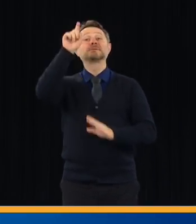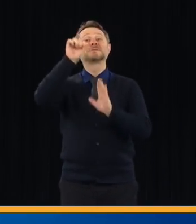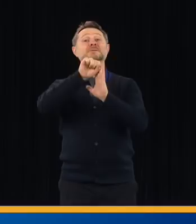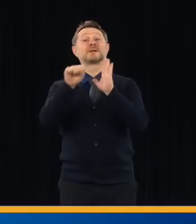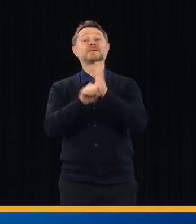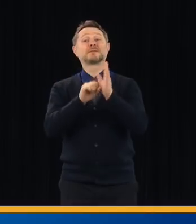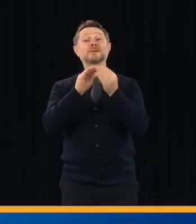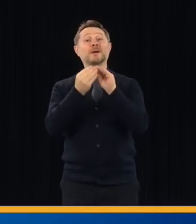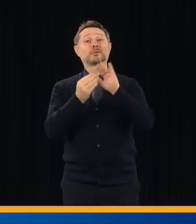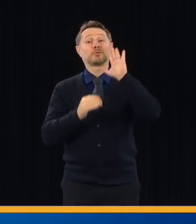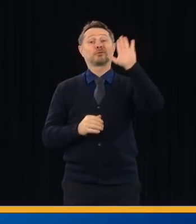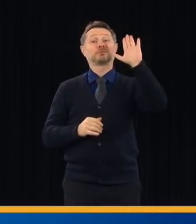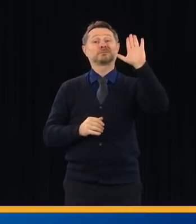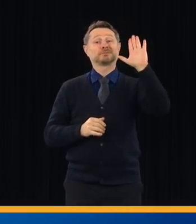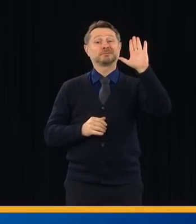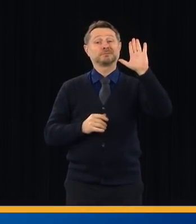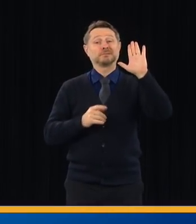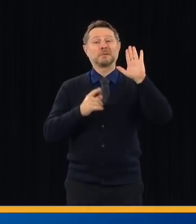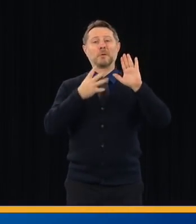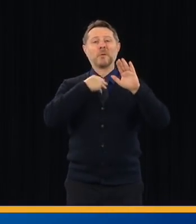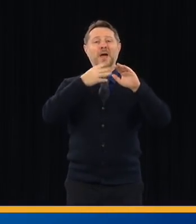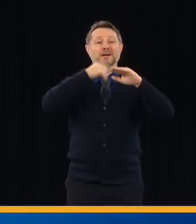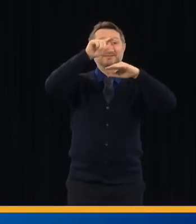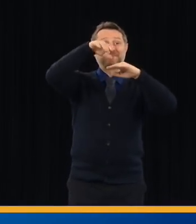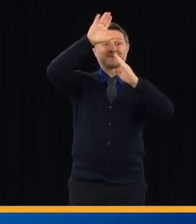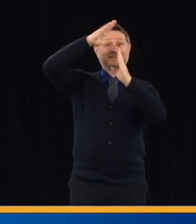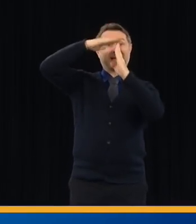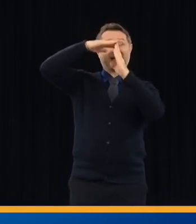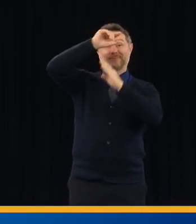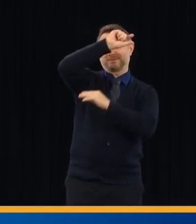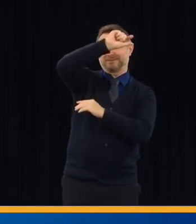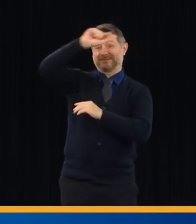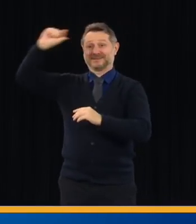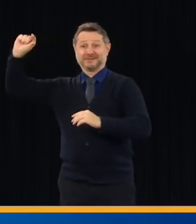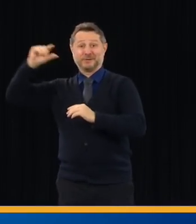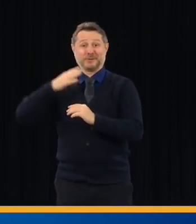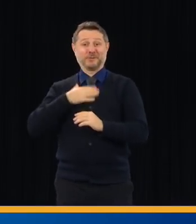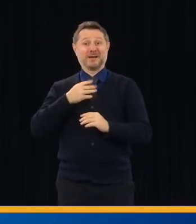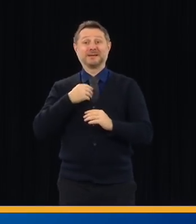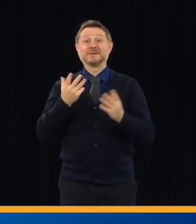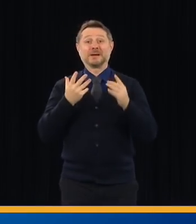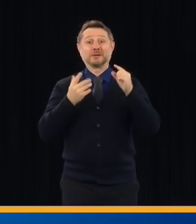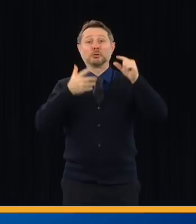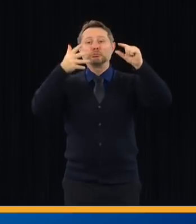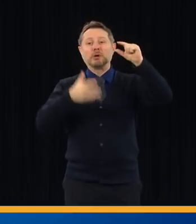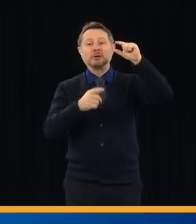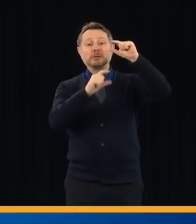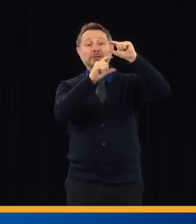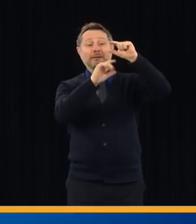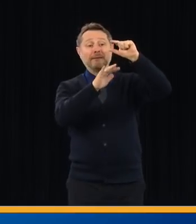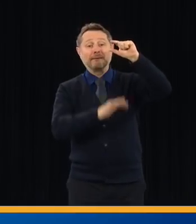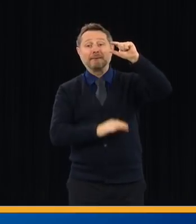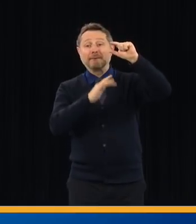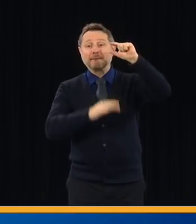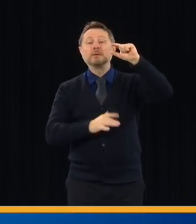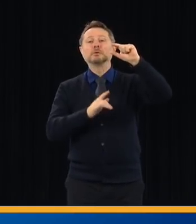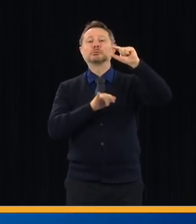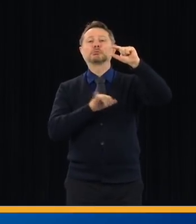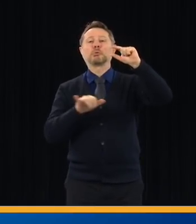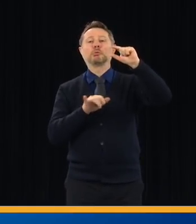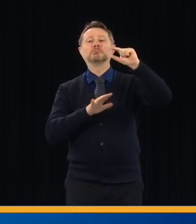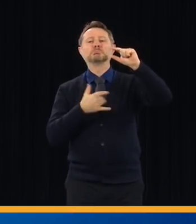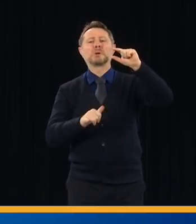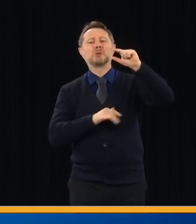the top bar. Rest of New York has been fairly constant,